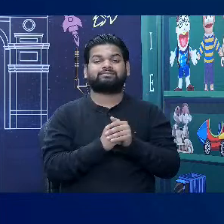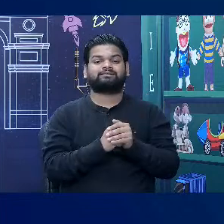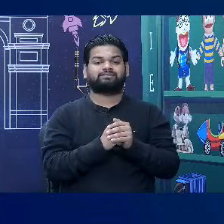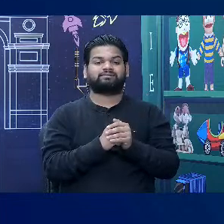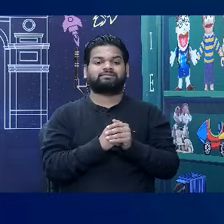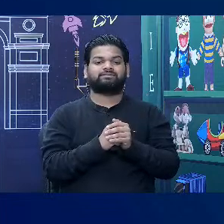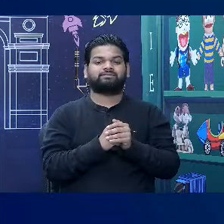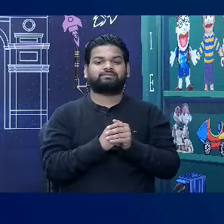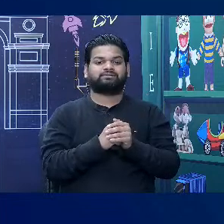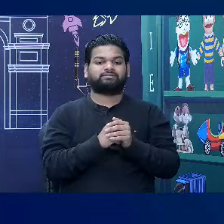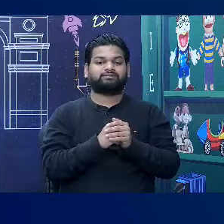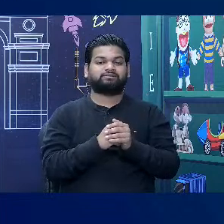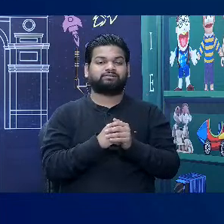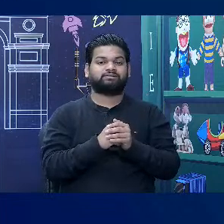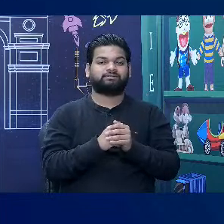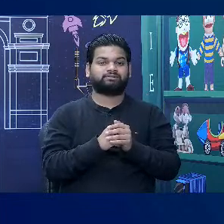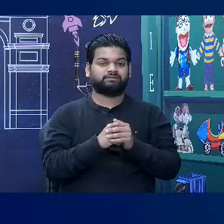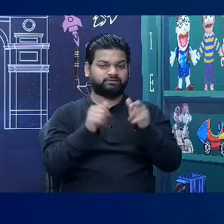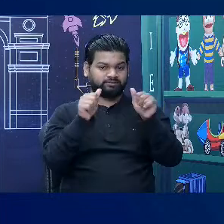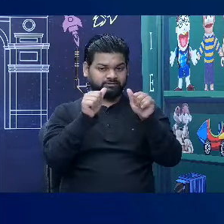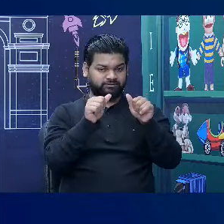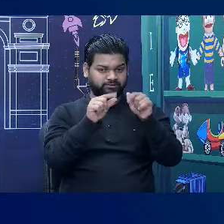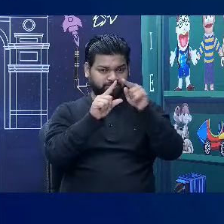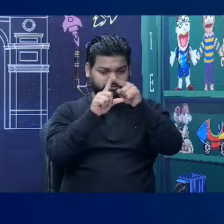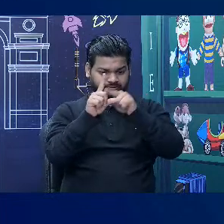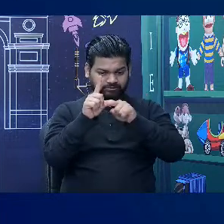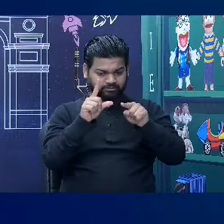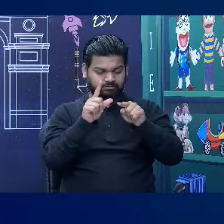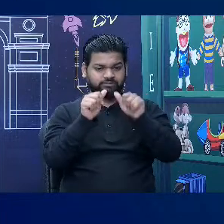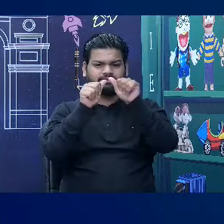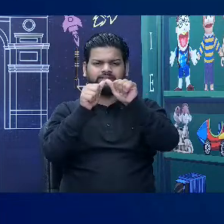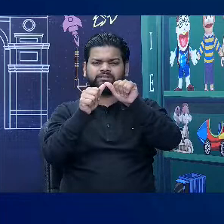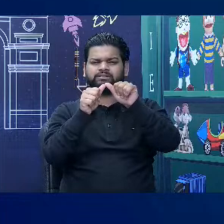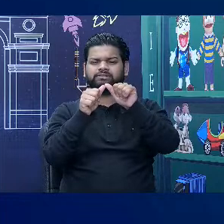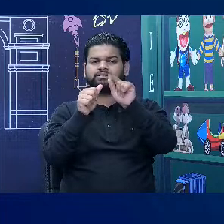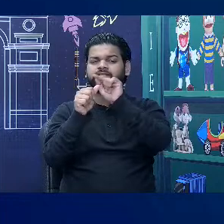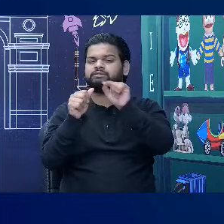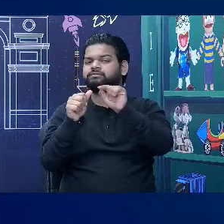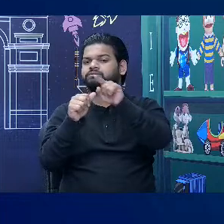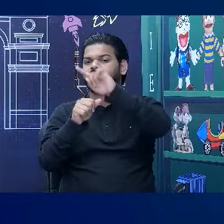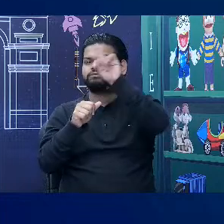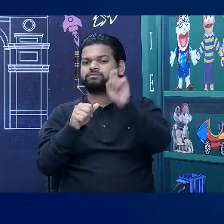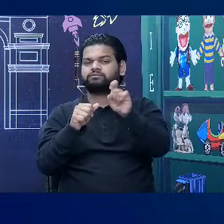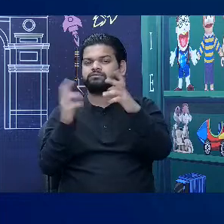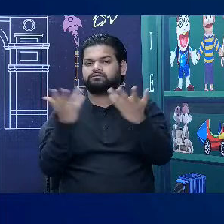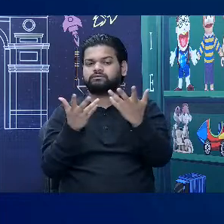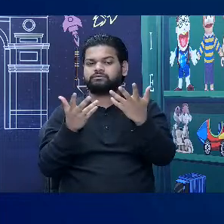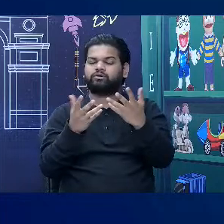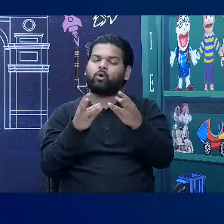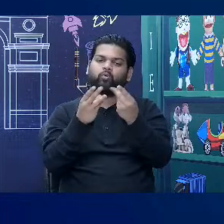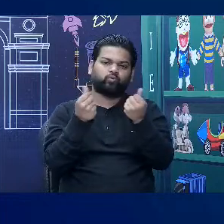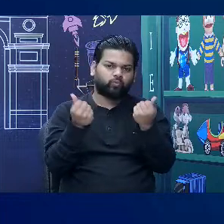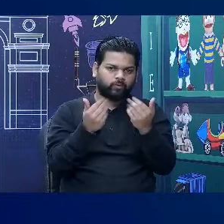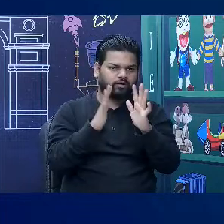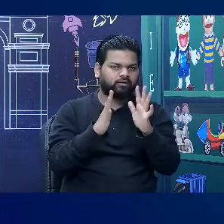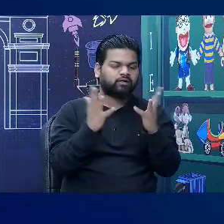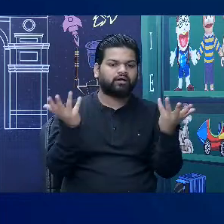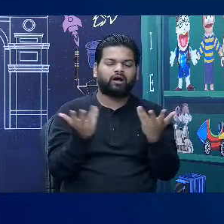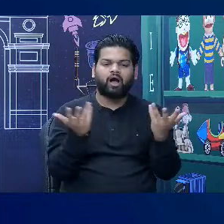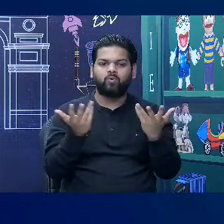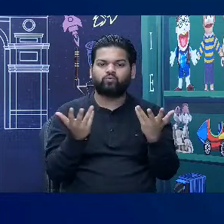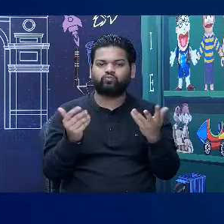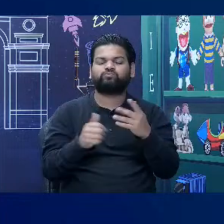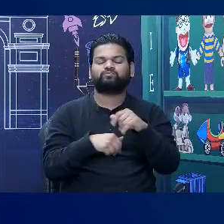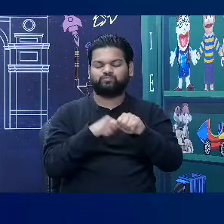that is 4 upon 3. Therefore, BC is equal to 4K and AB will be 3K, where K is a positive